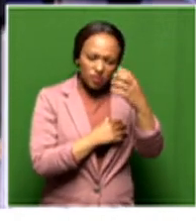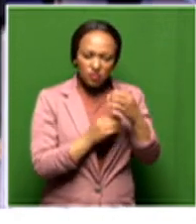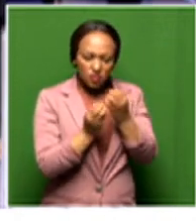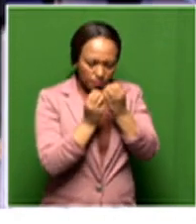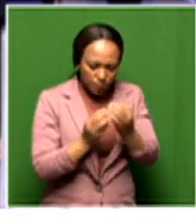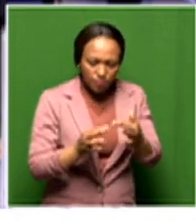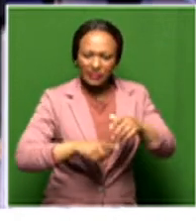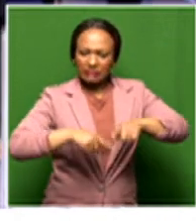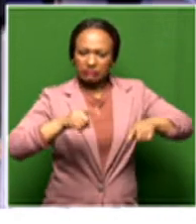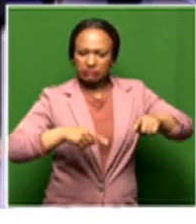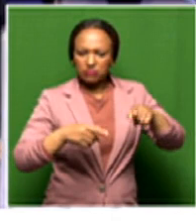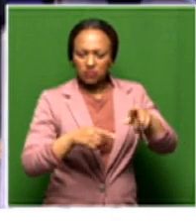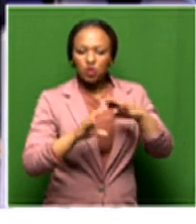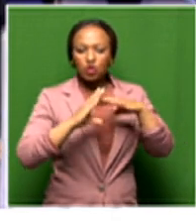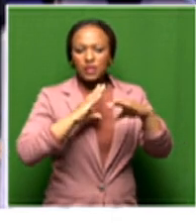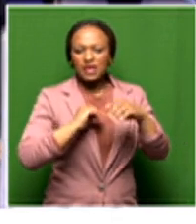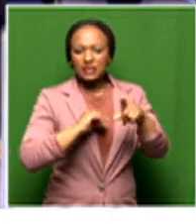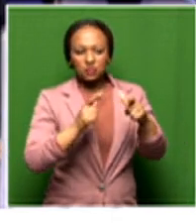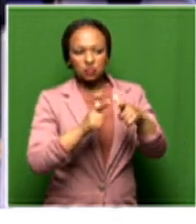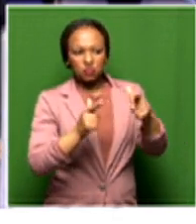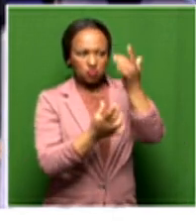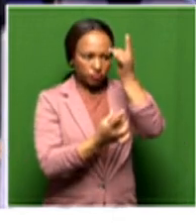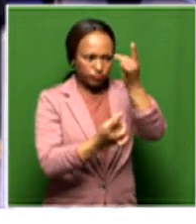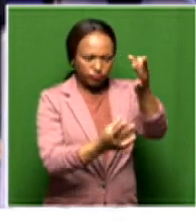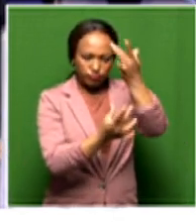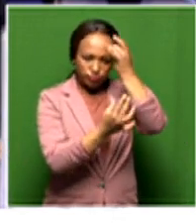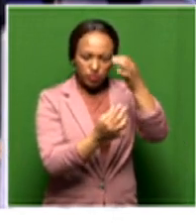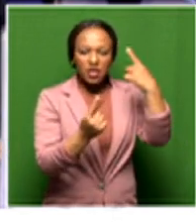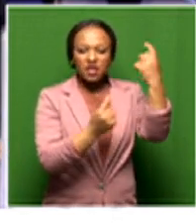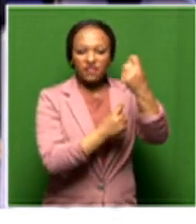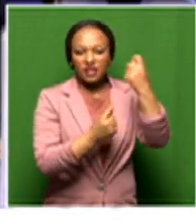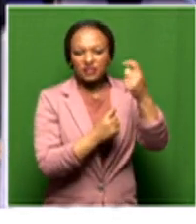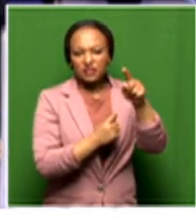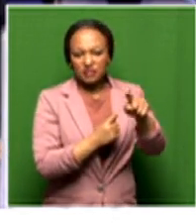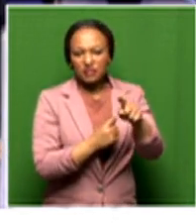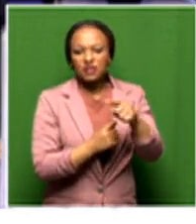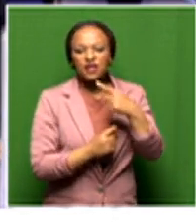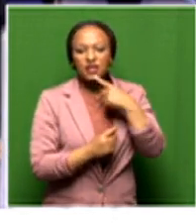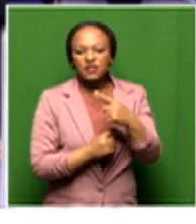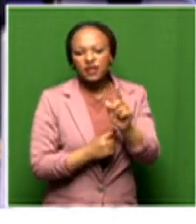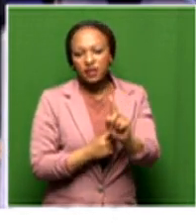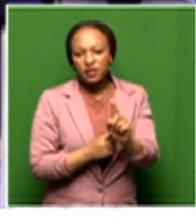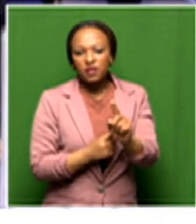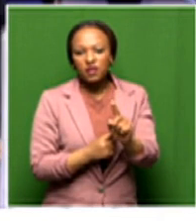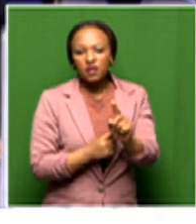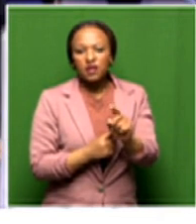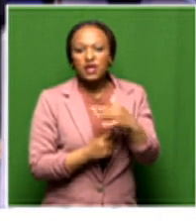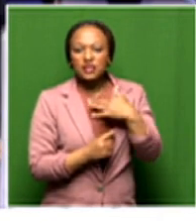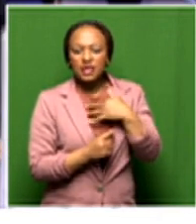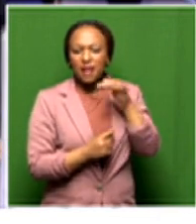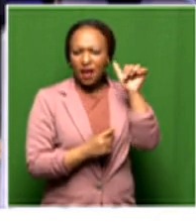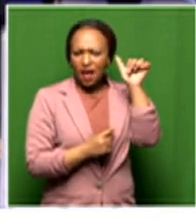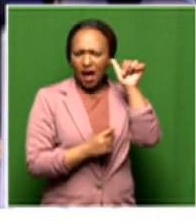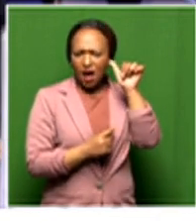to communicate largely, especially in the rural villages, is what they actually call loud